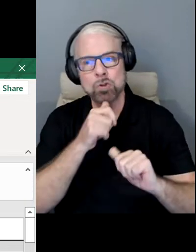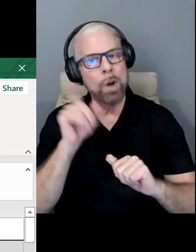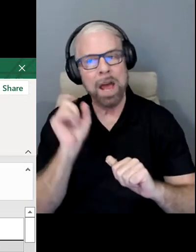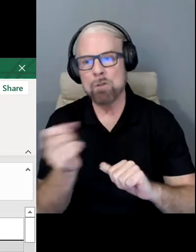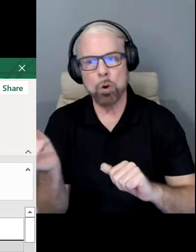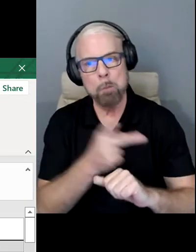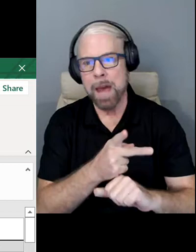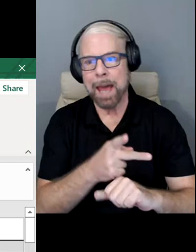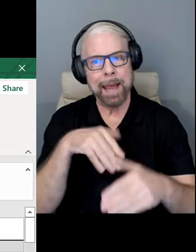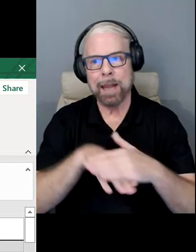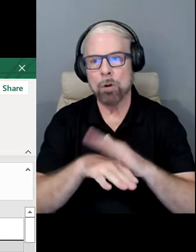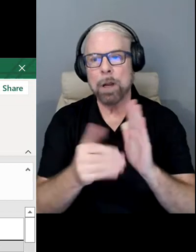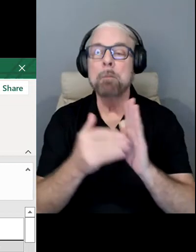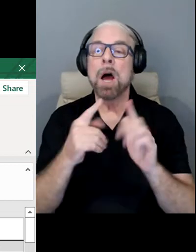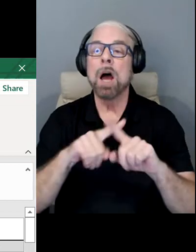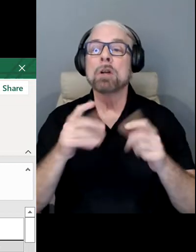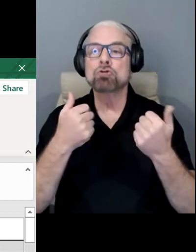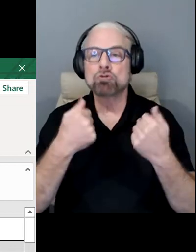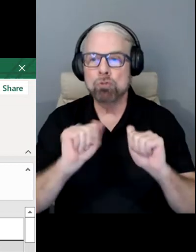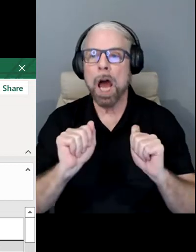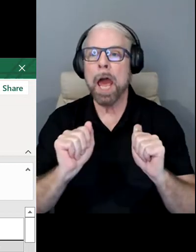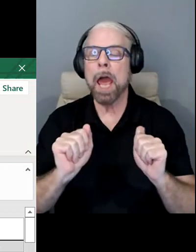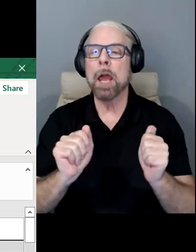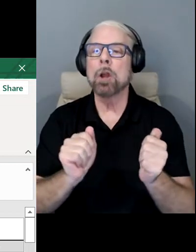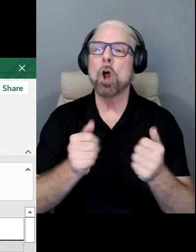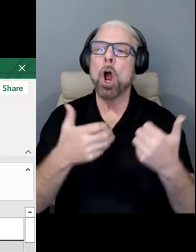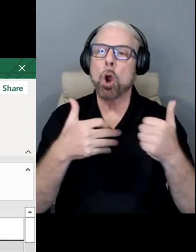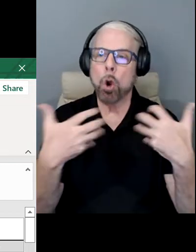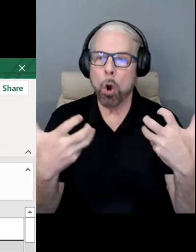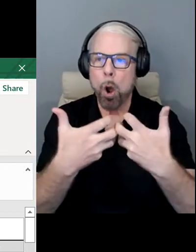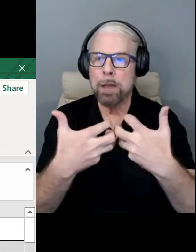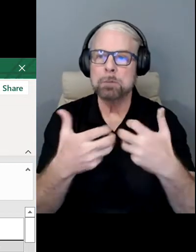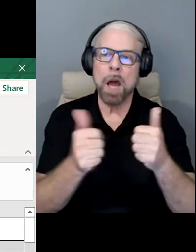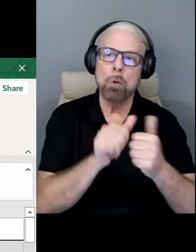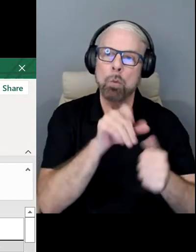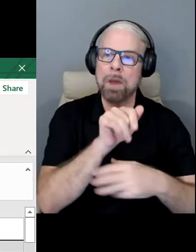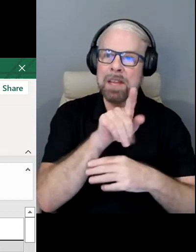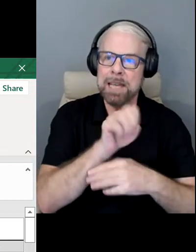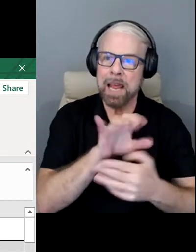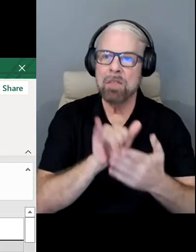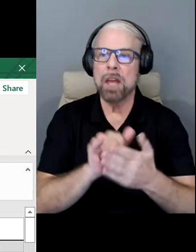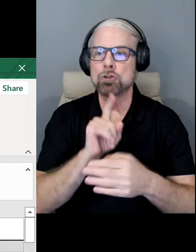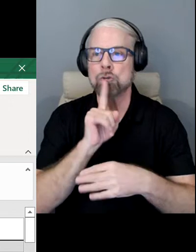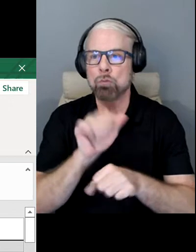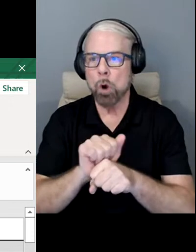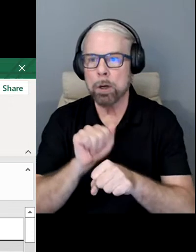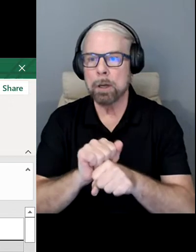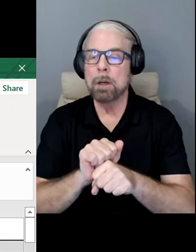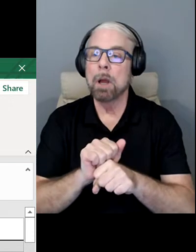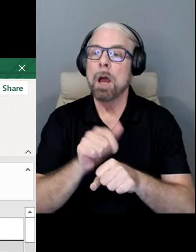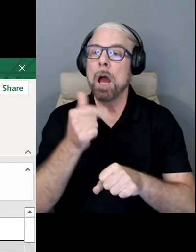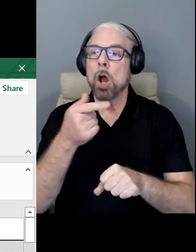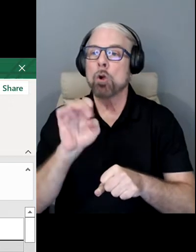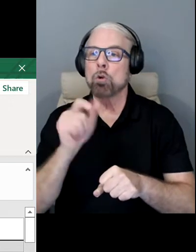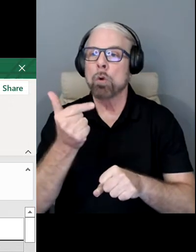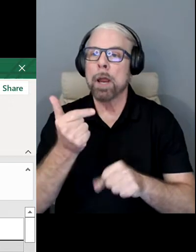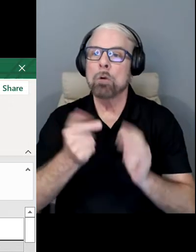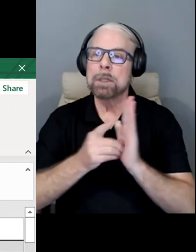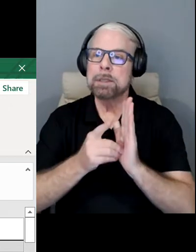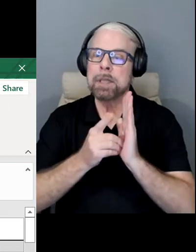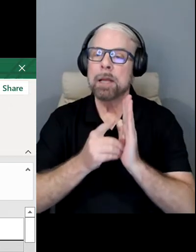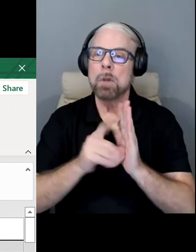but try to, as much as possible, correspond to the days the dates that you're actually working. So Greg's going to demonstrate here. He's